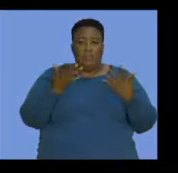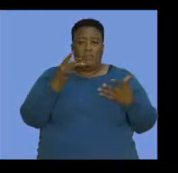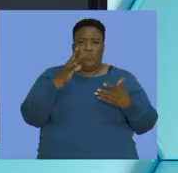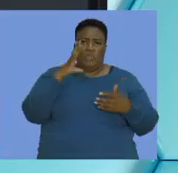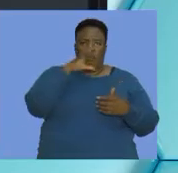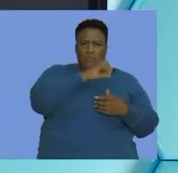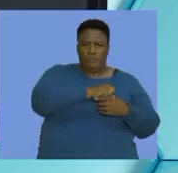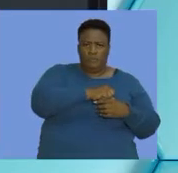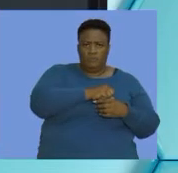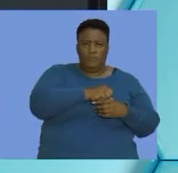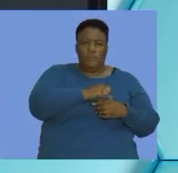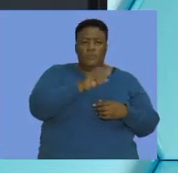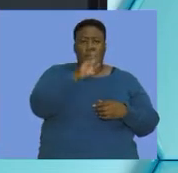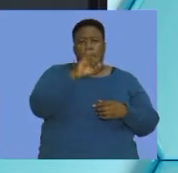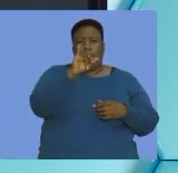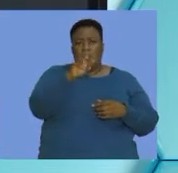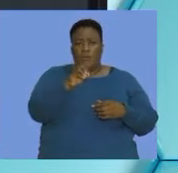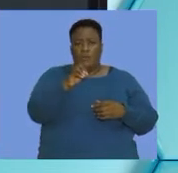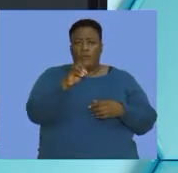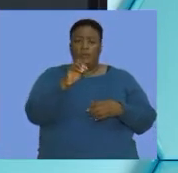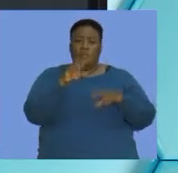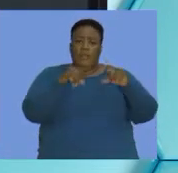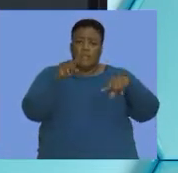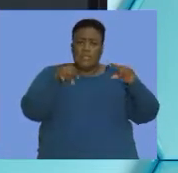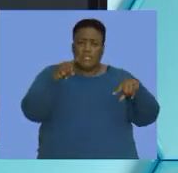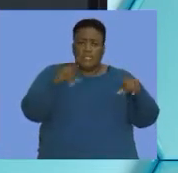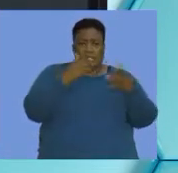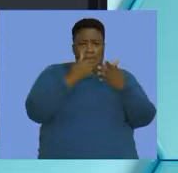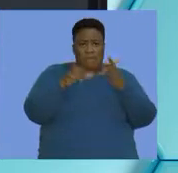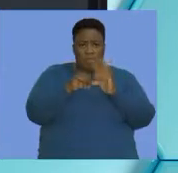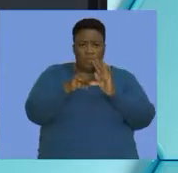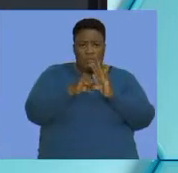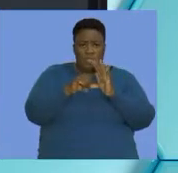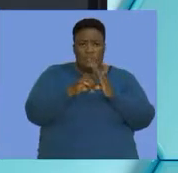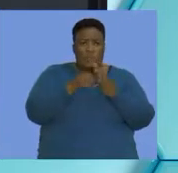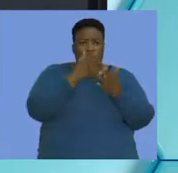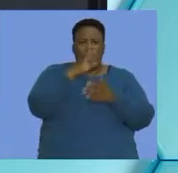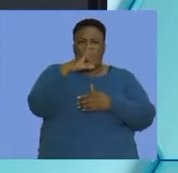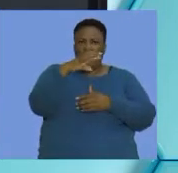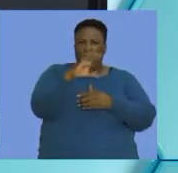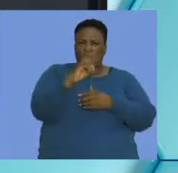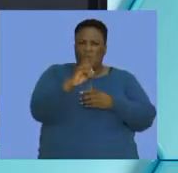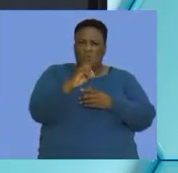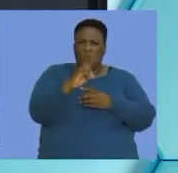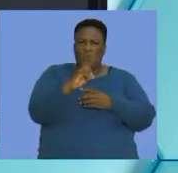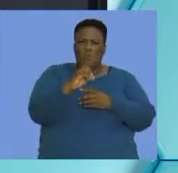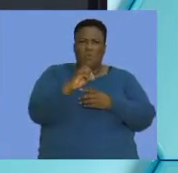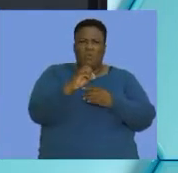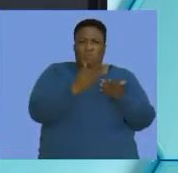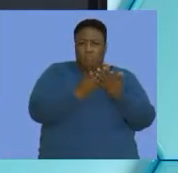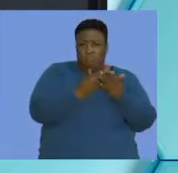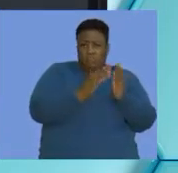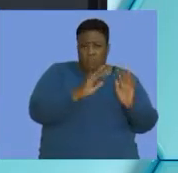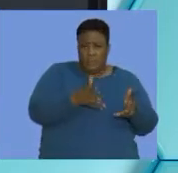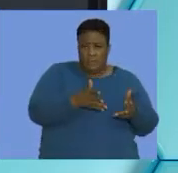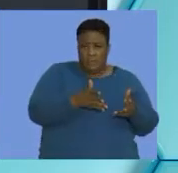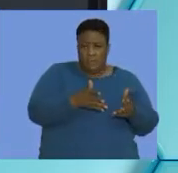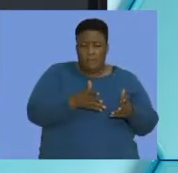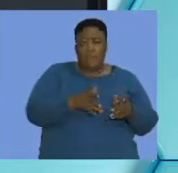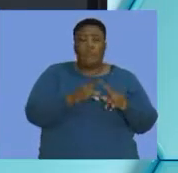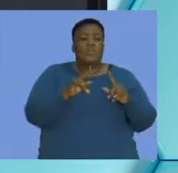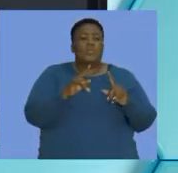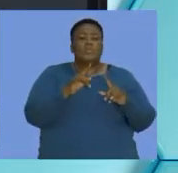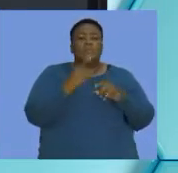the biodiversity is just important from an eco-tourism, we're wrong. If we assume that biodiversity is just